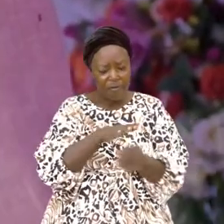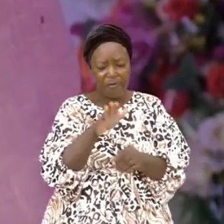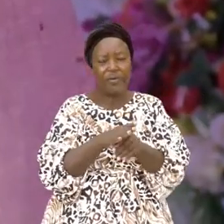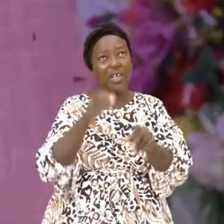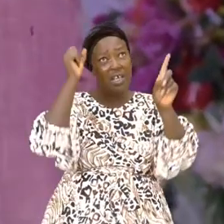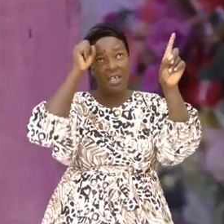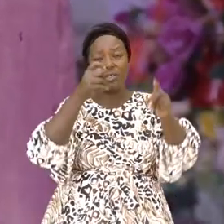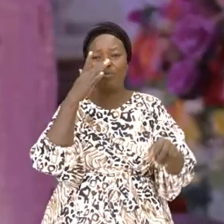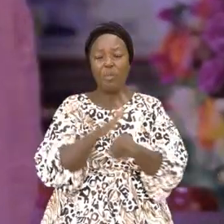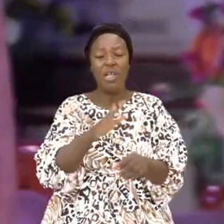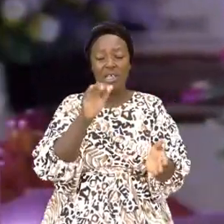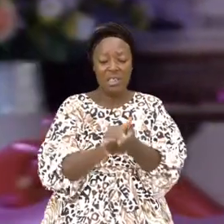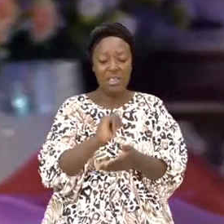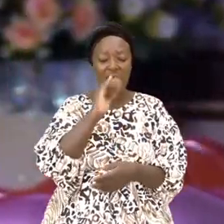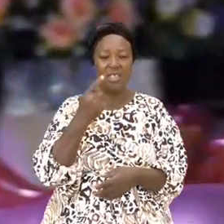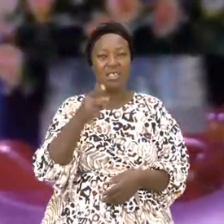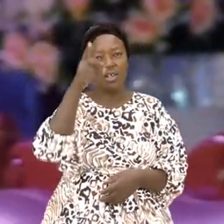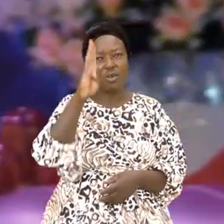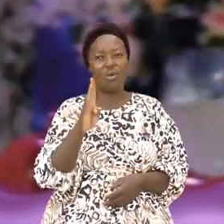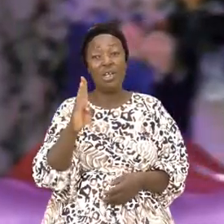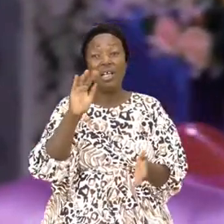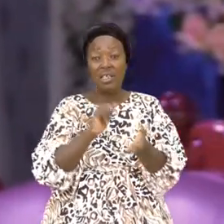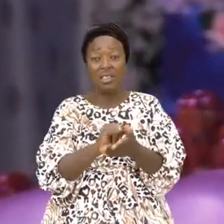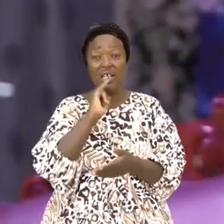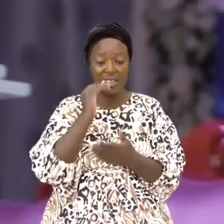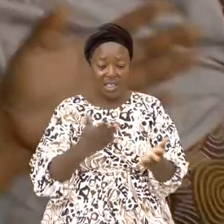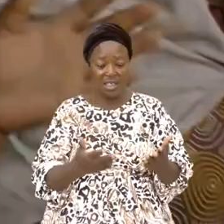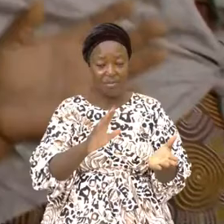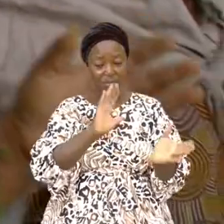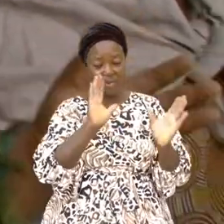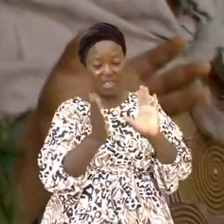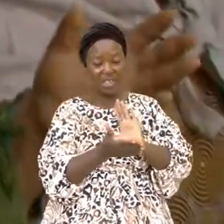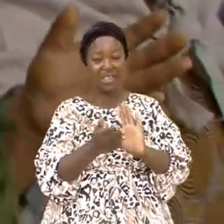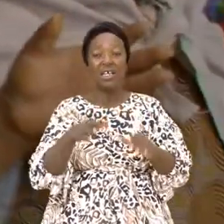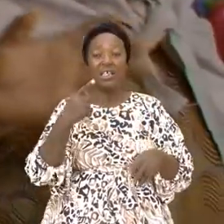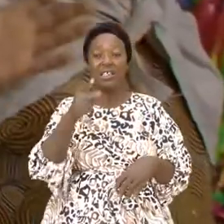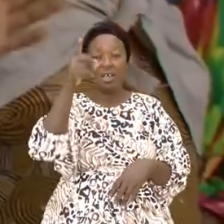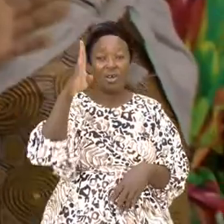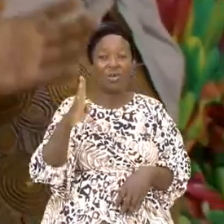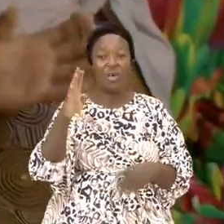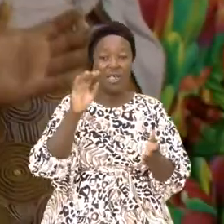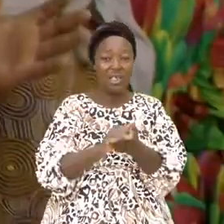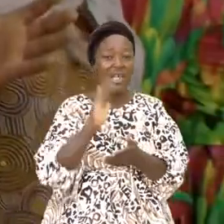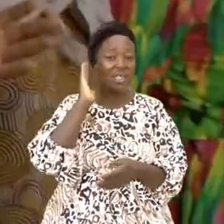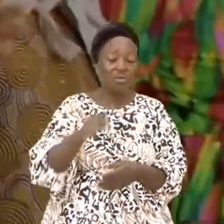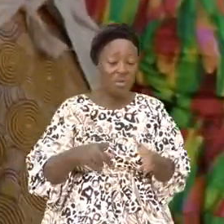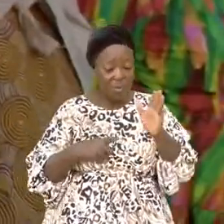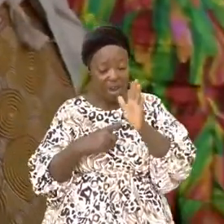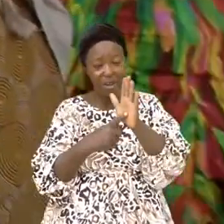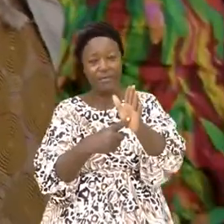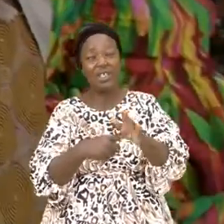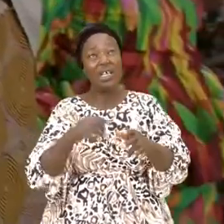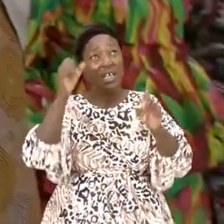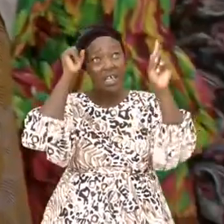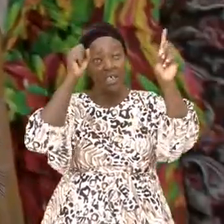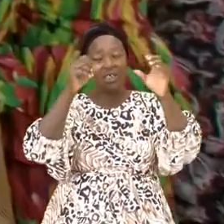promise. That's the God that is here present, the God that will manifest His